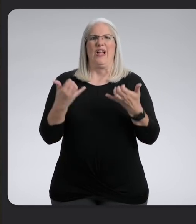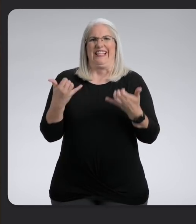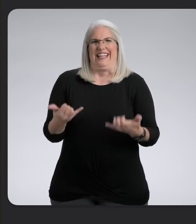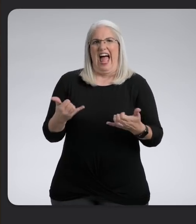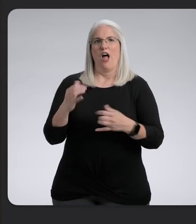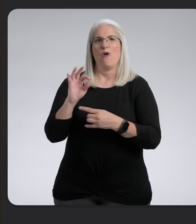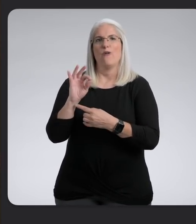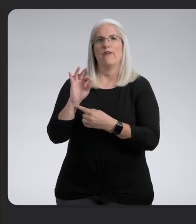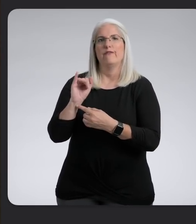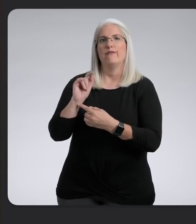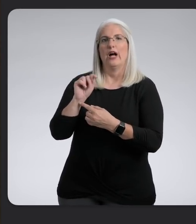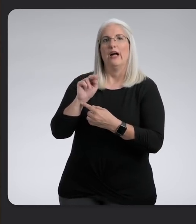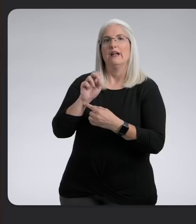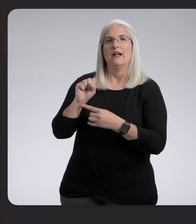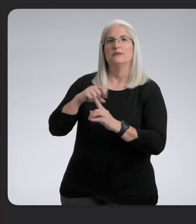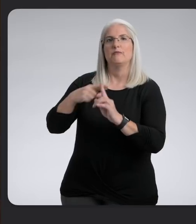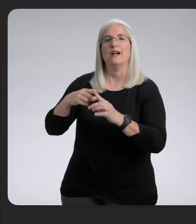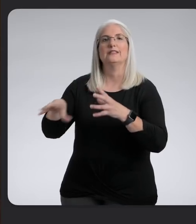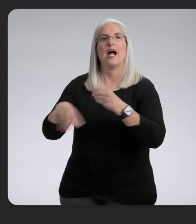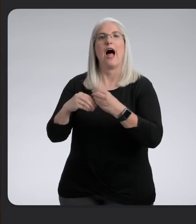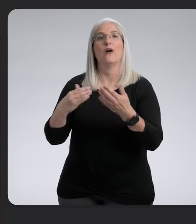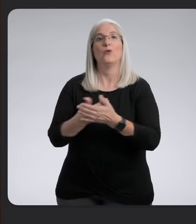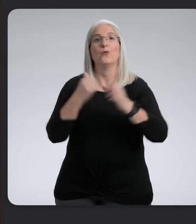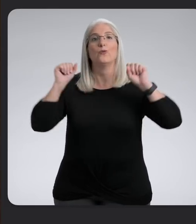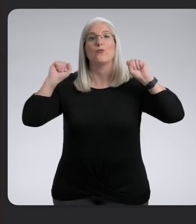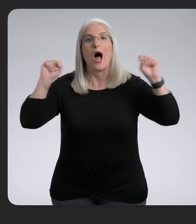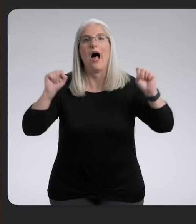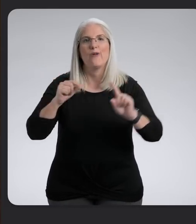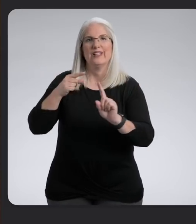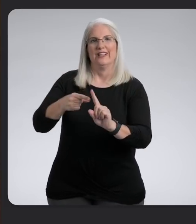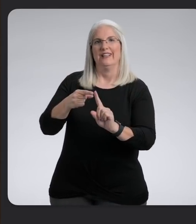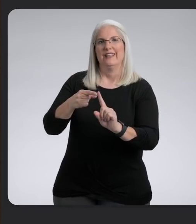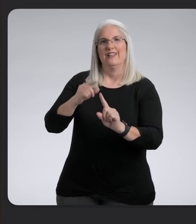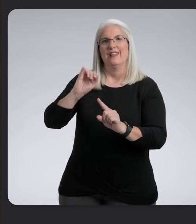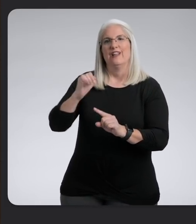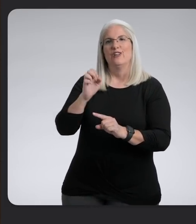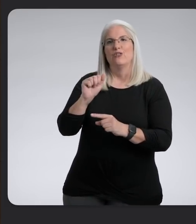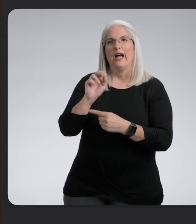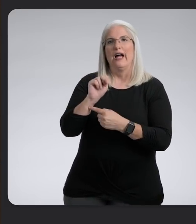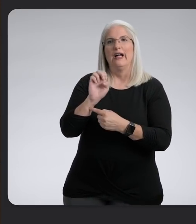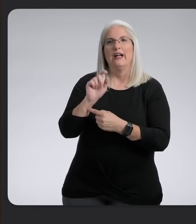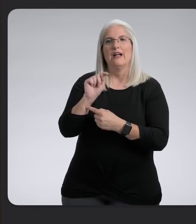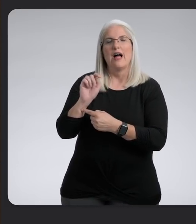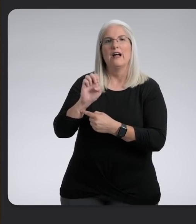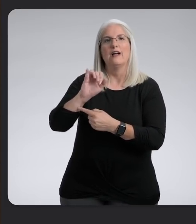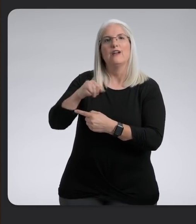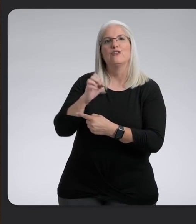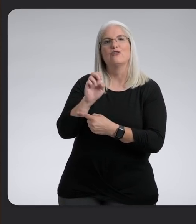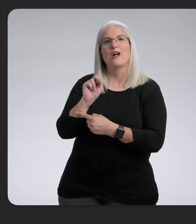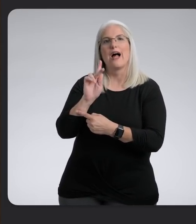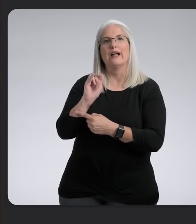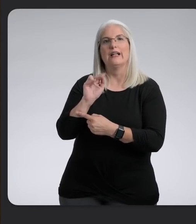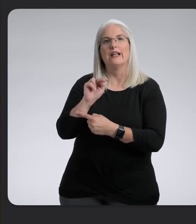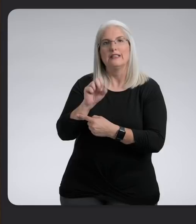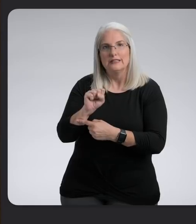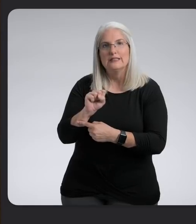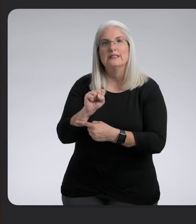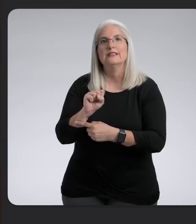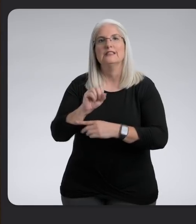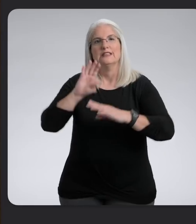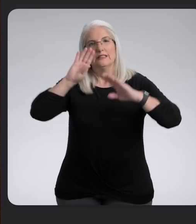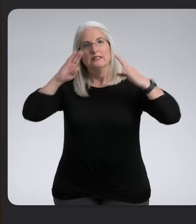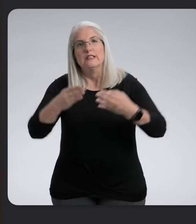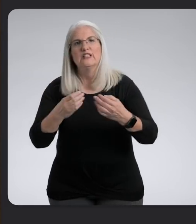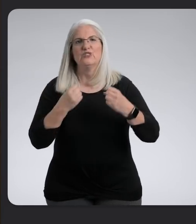workouts featuring Jeanette Jenkins, one of the most sought-after fitness experts. With 7 workouts focused on strength and high-intensity